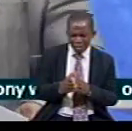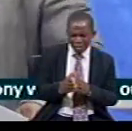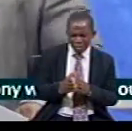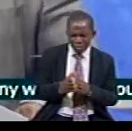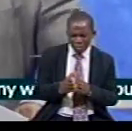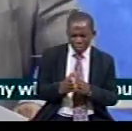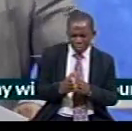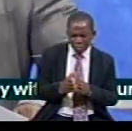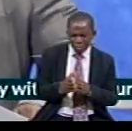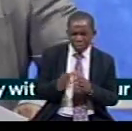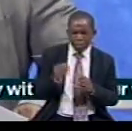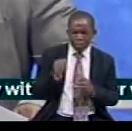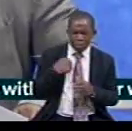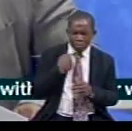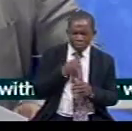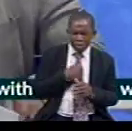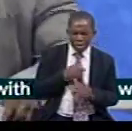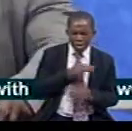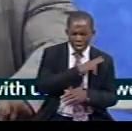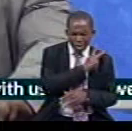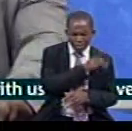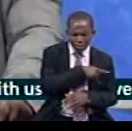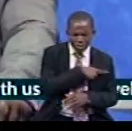We appreciate all that you've done for us.